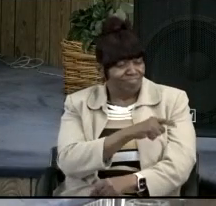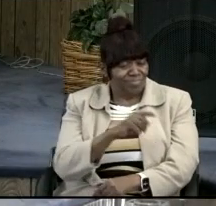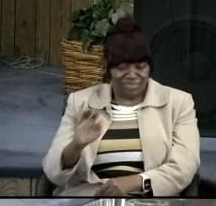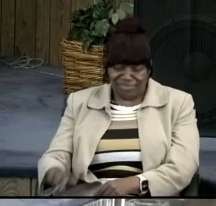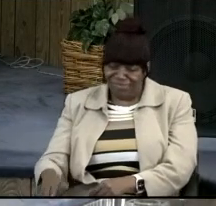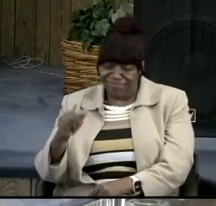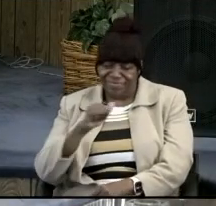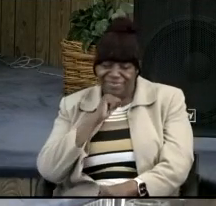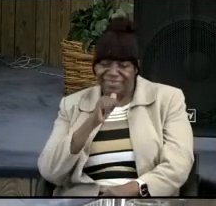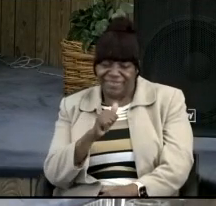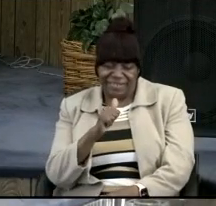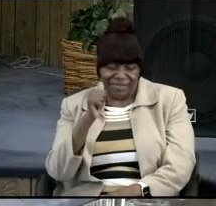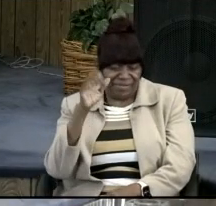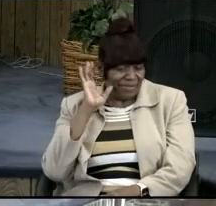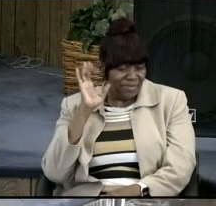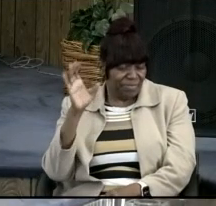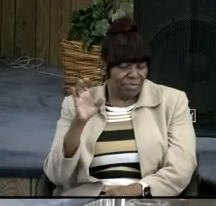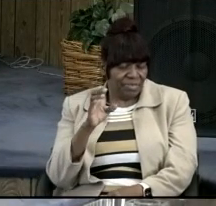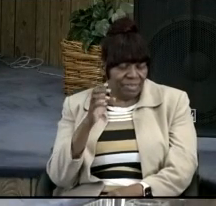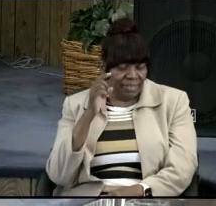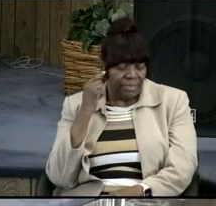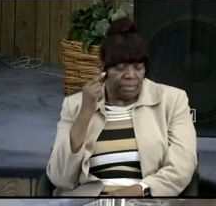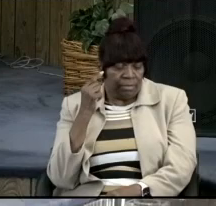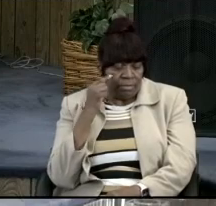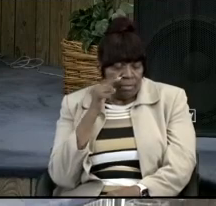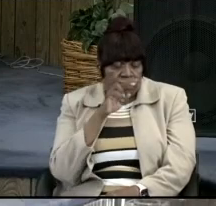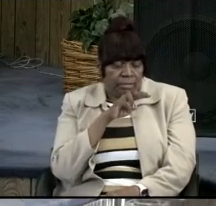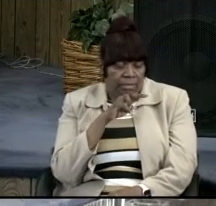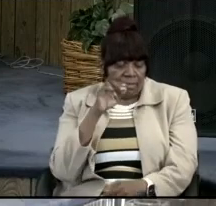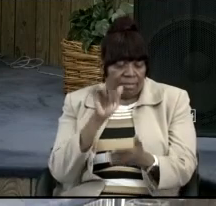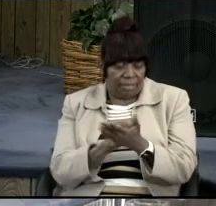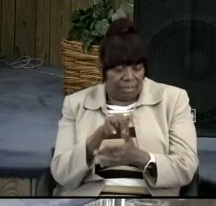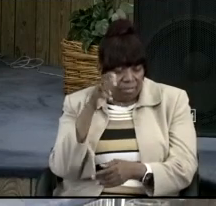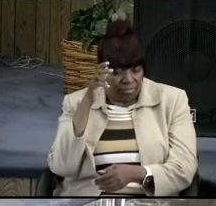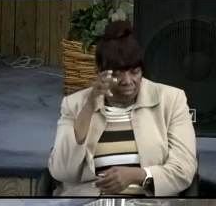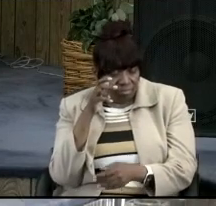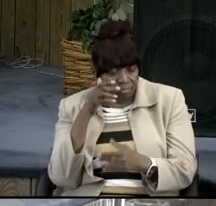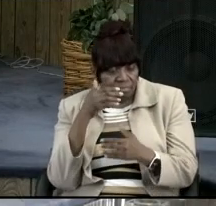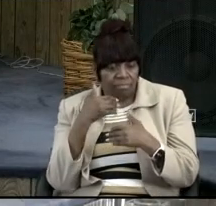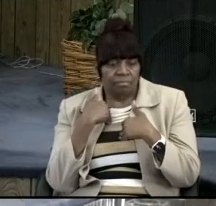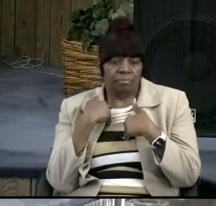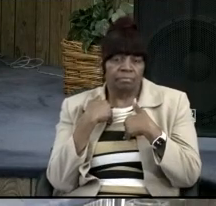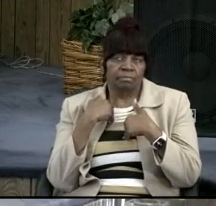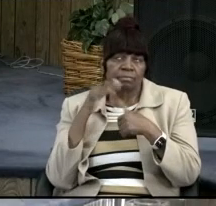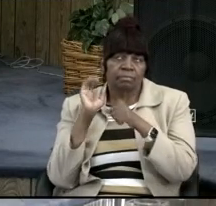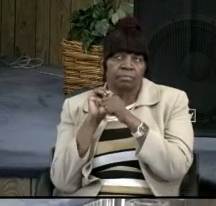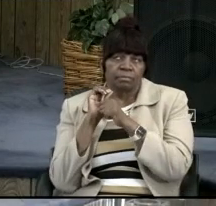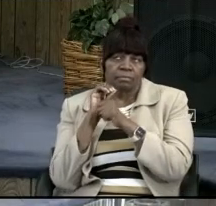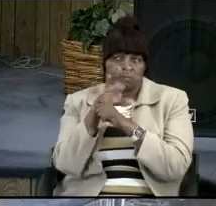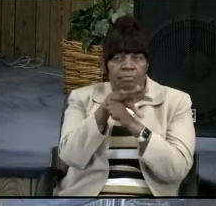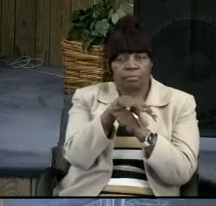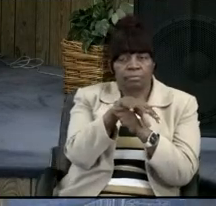what I'm saying. I can see it in their eyes that the devil has them.